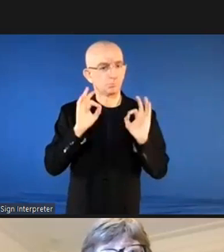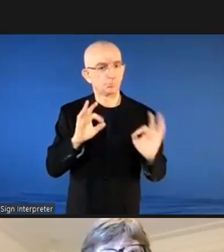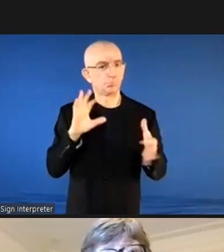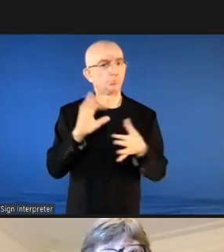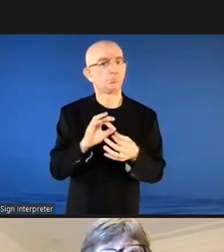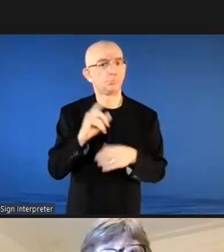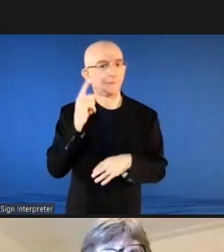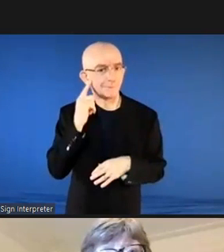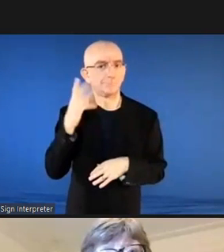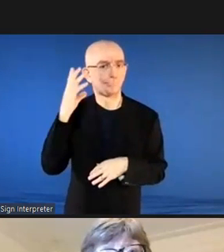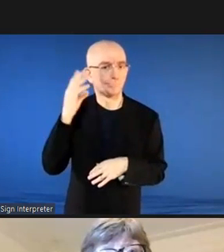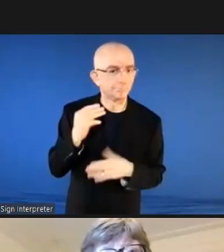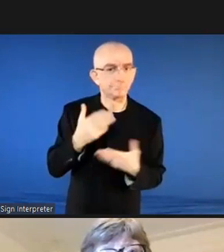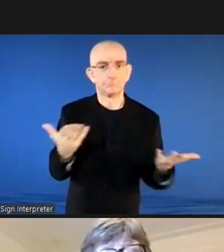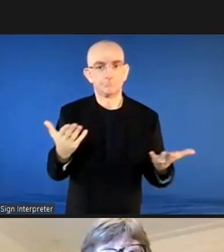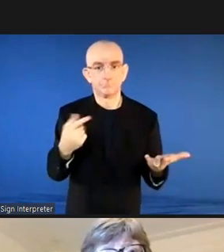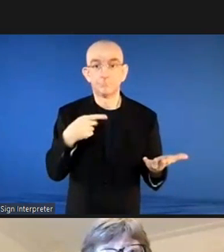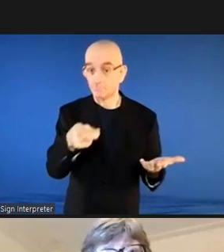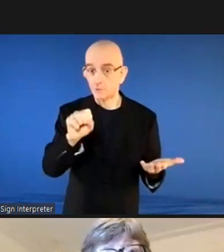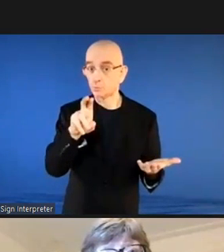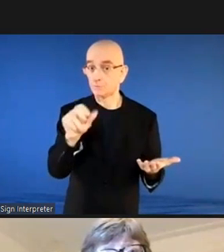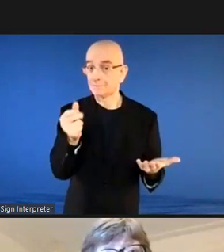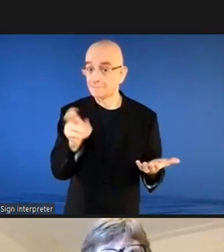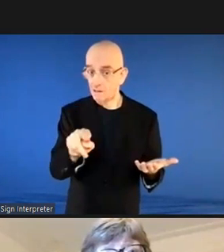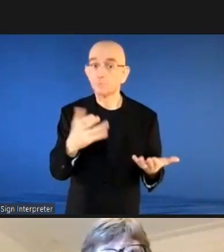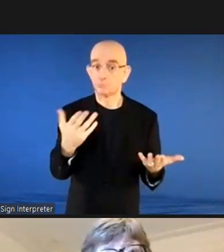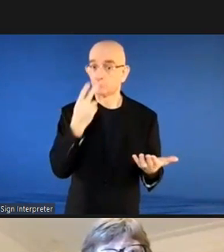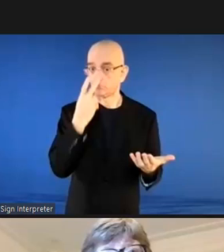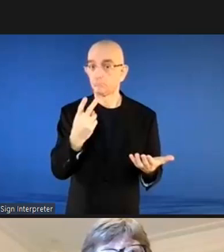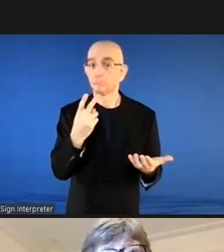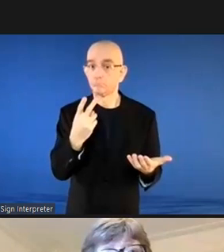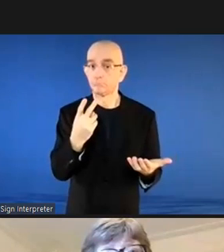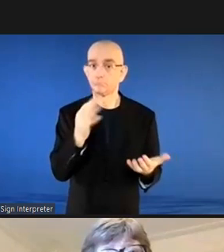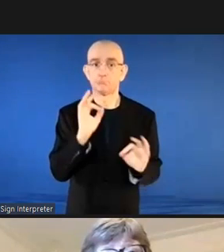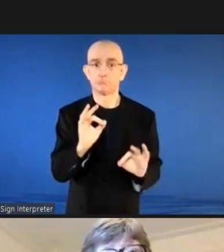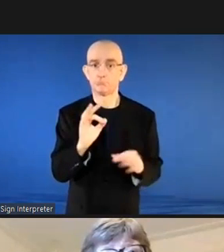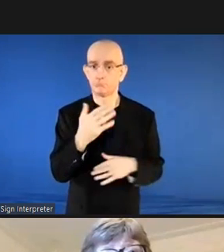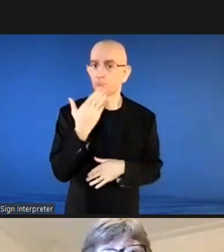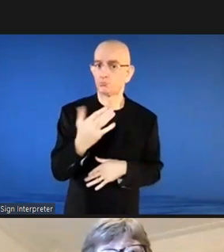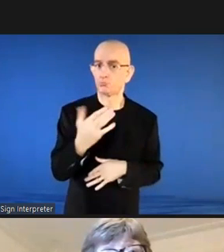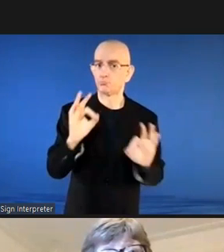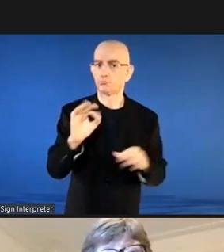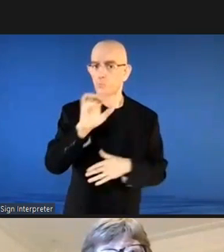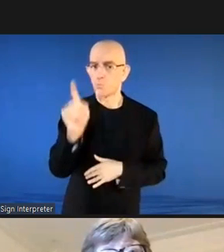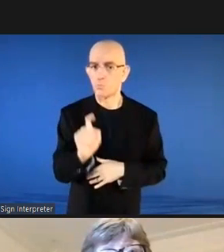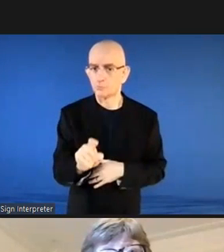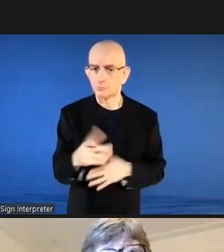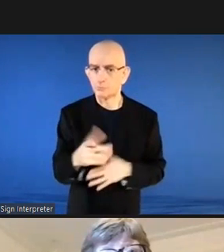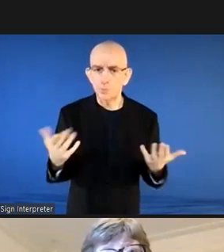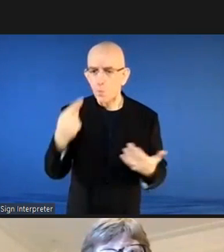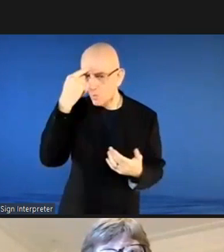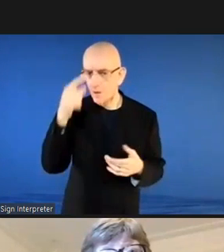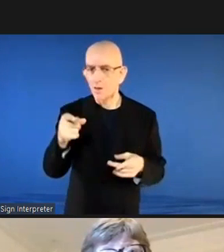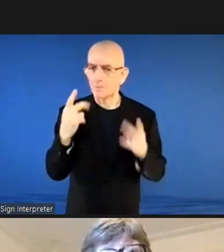important that organisations that are potentially working with deaf children within their programmes do get in touch with